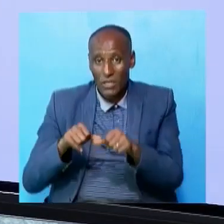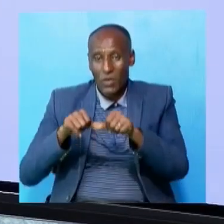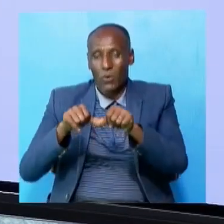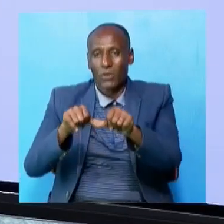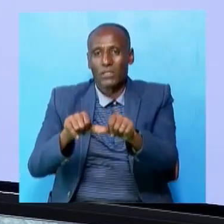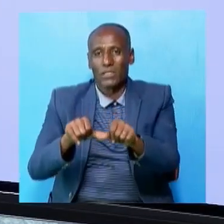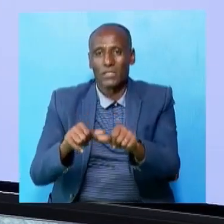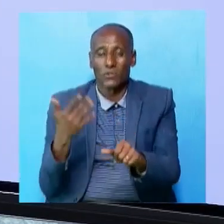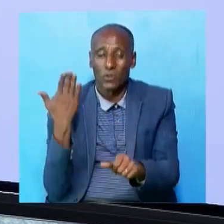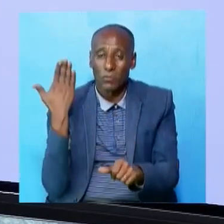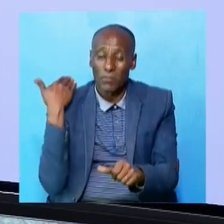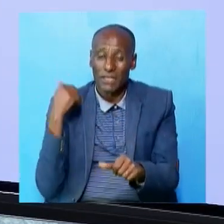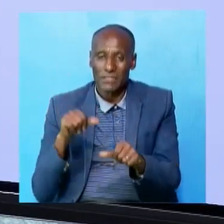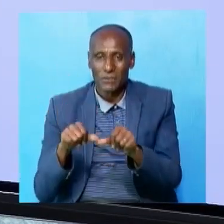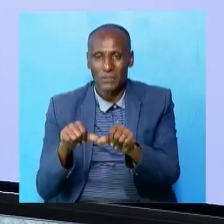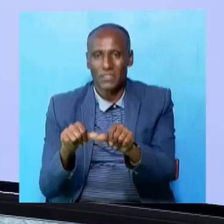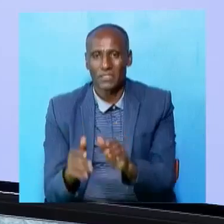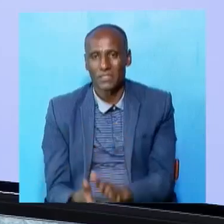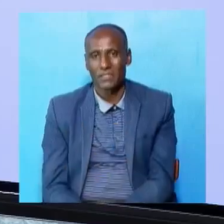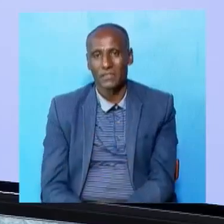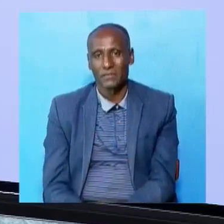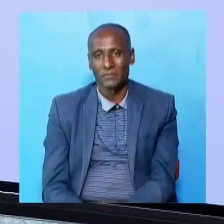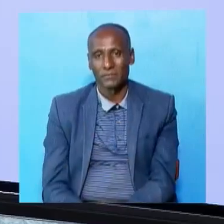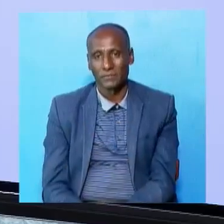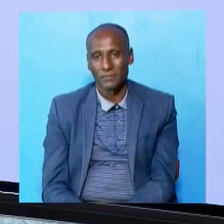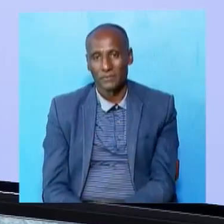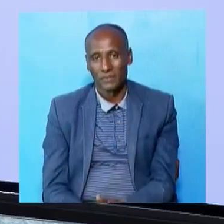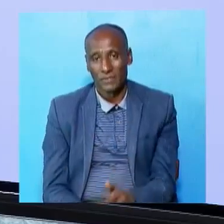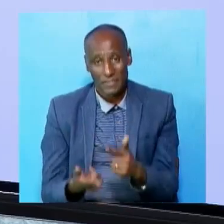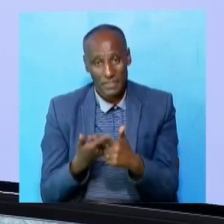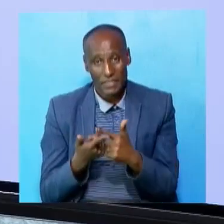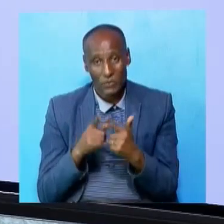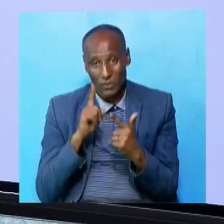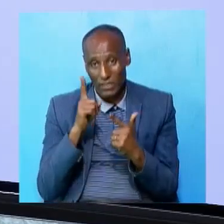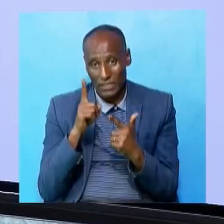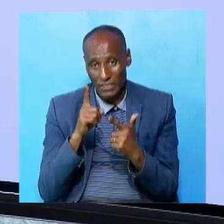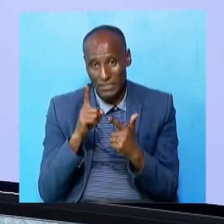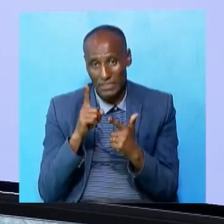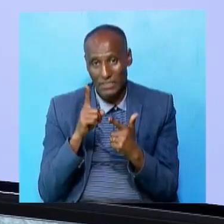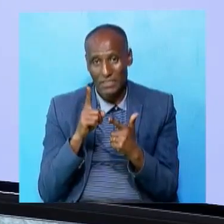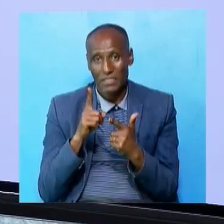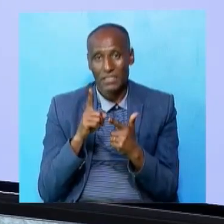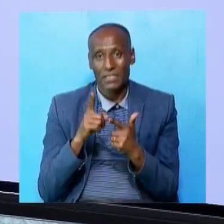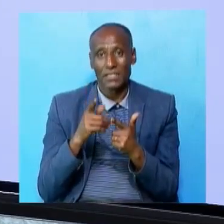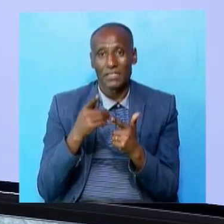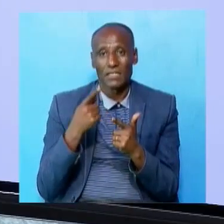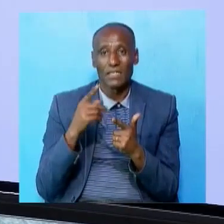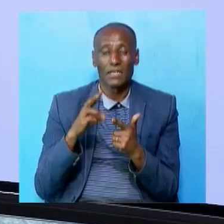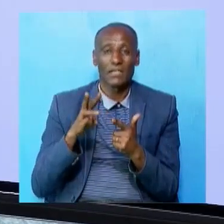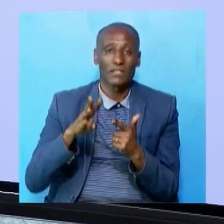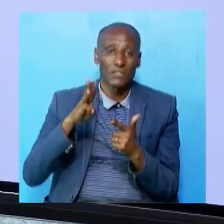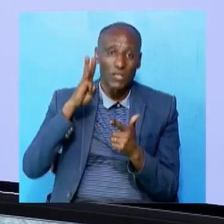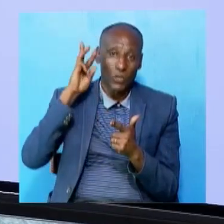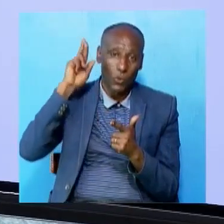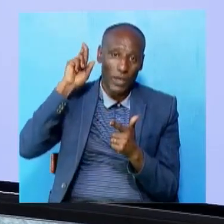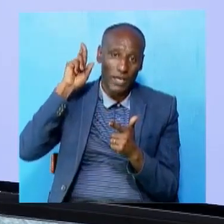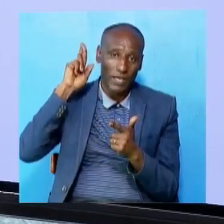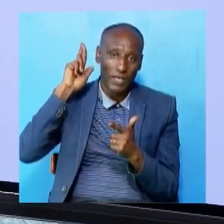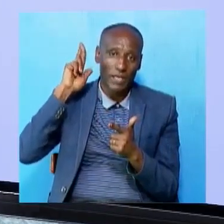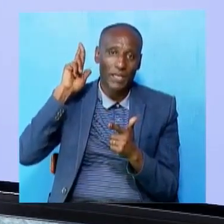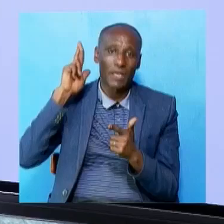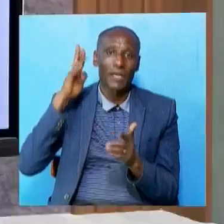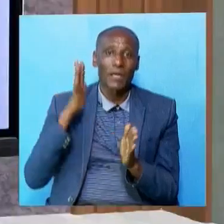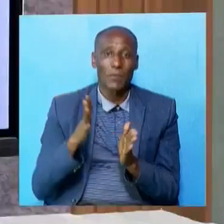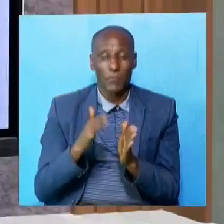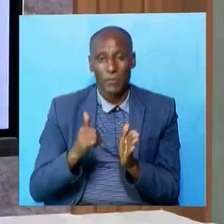continuous or a long action. So, the second one obviously is what? They prepare? Yes, they were